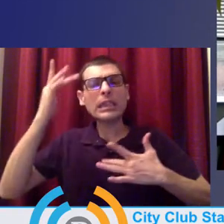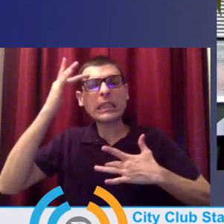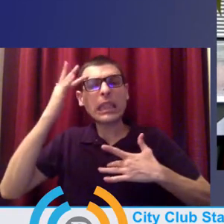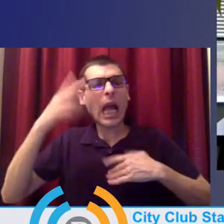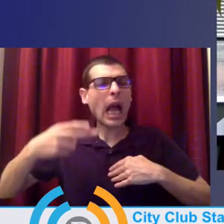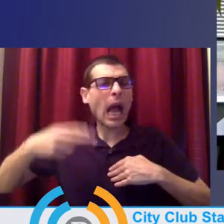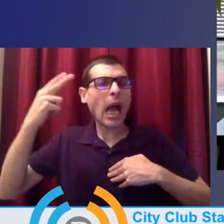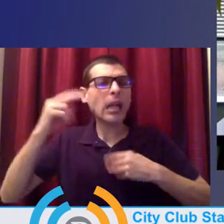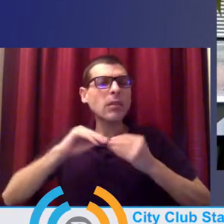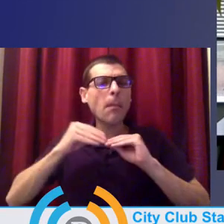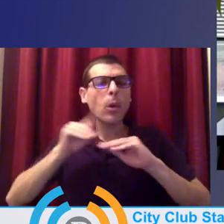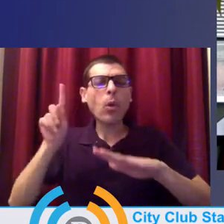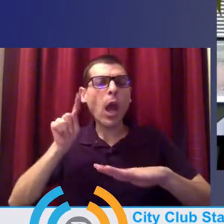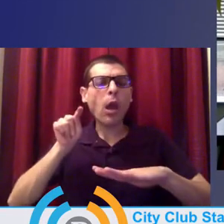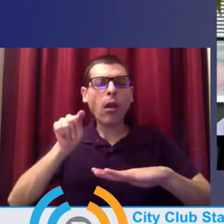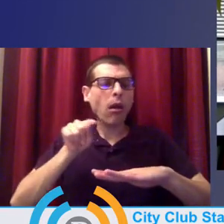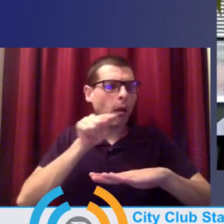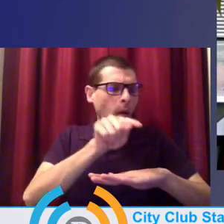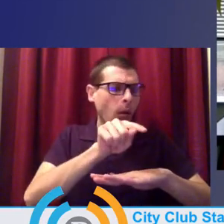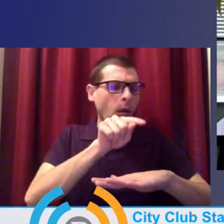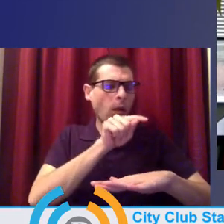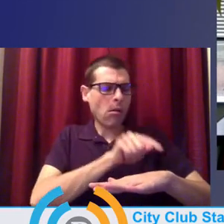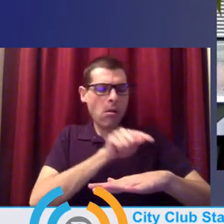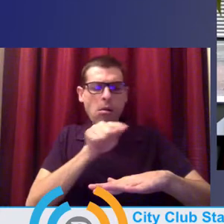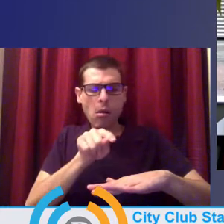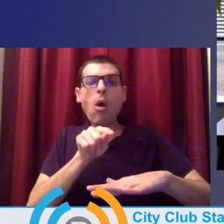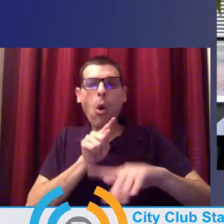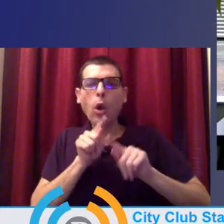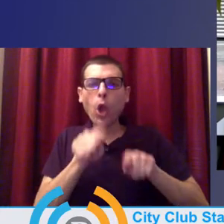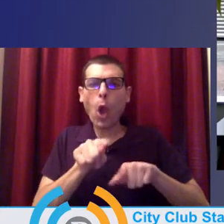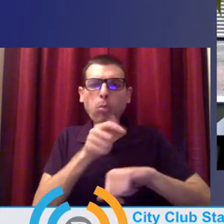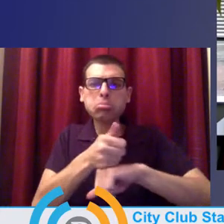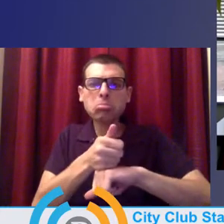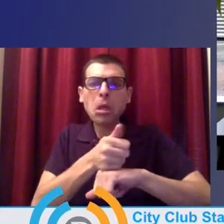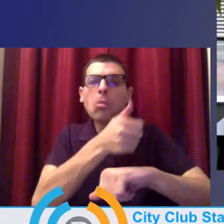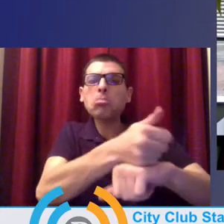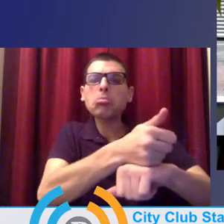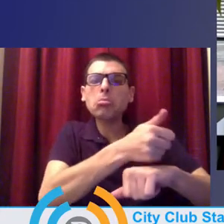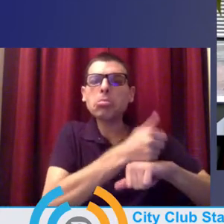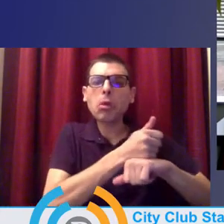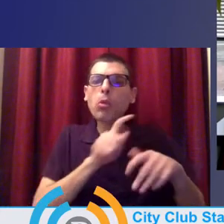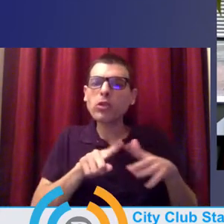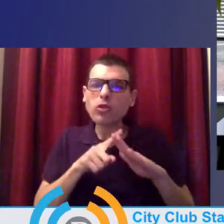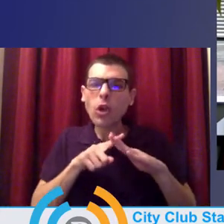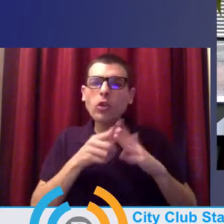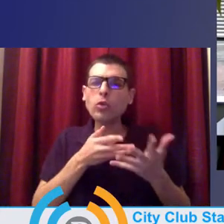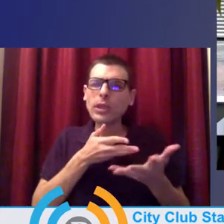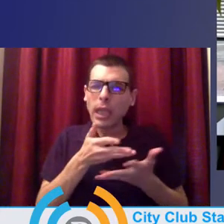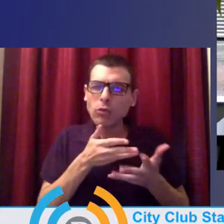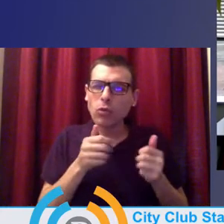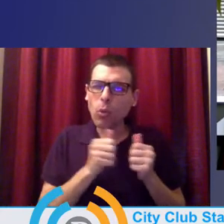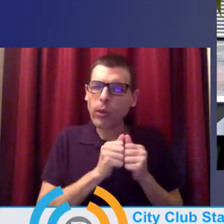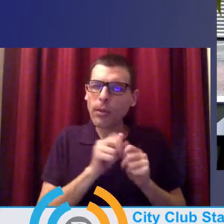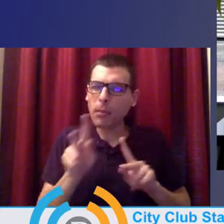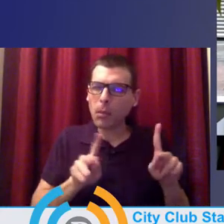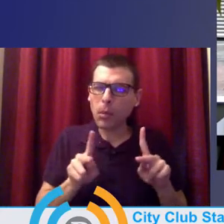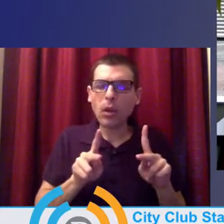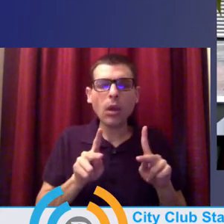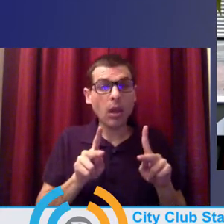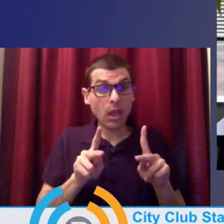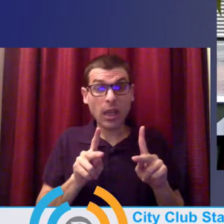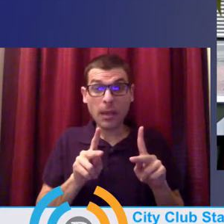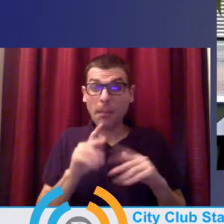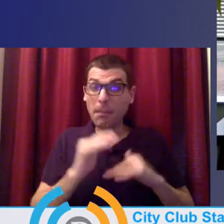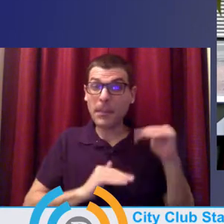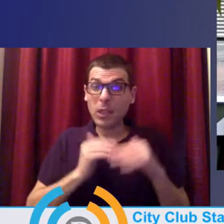with community-based organizations so that we have those trusted relationships and those community partners. Because there are a lot of people out there who are scared.